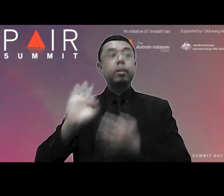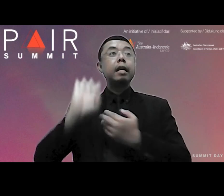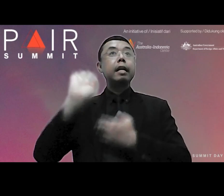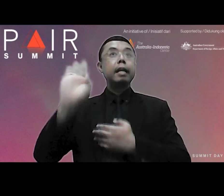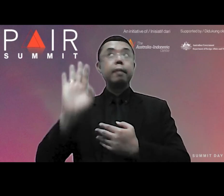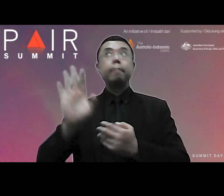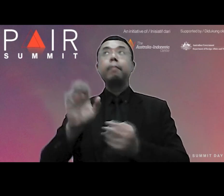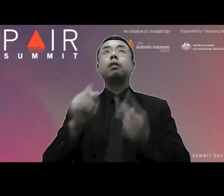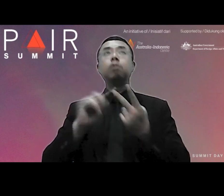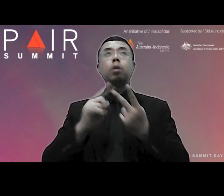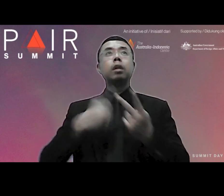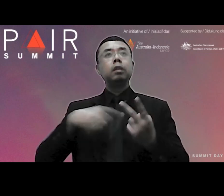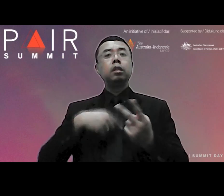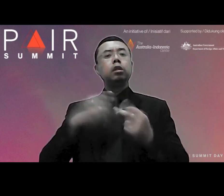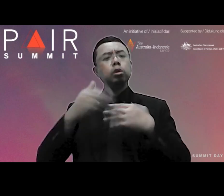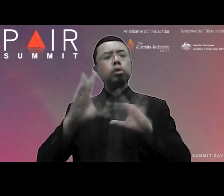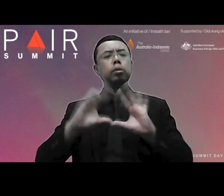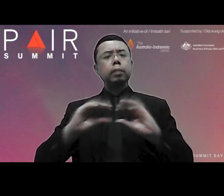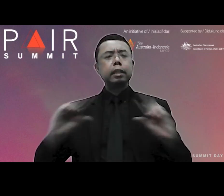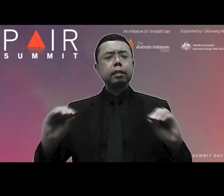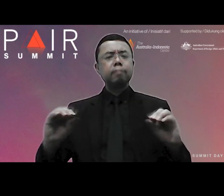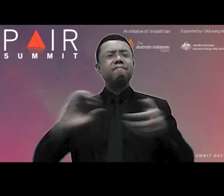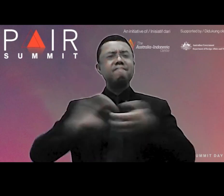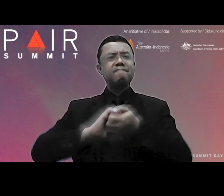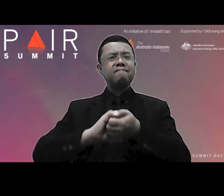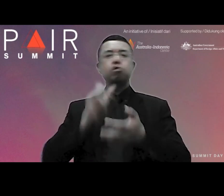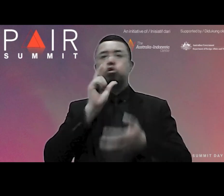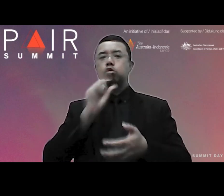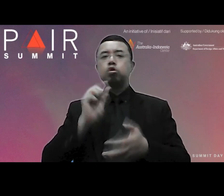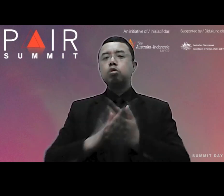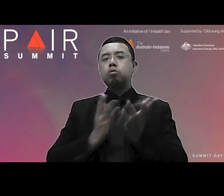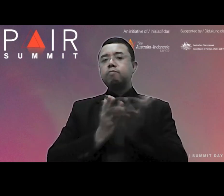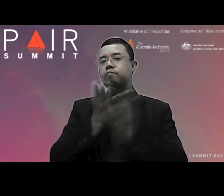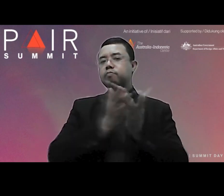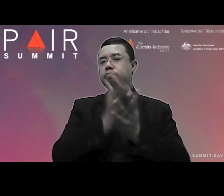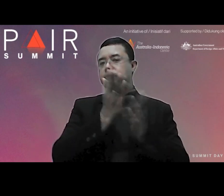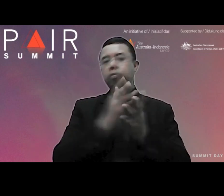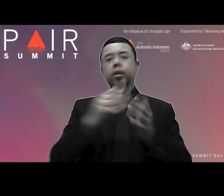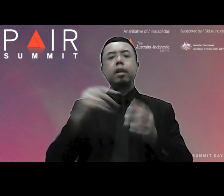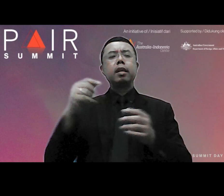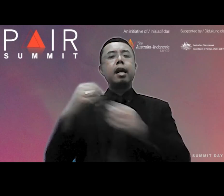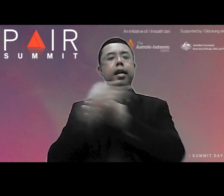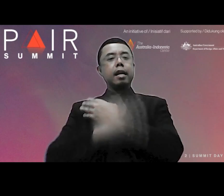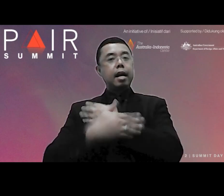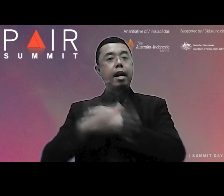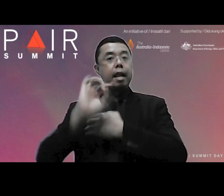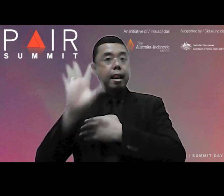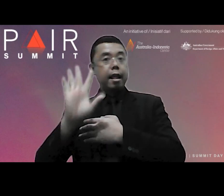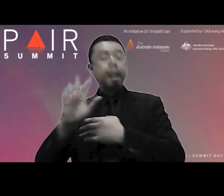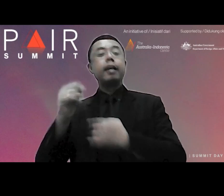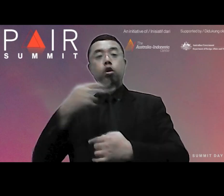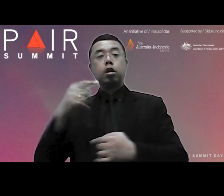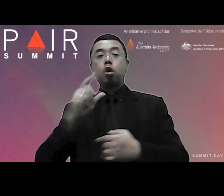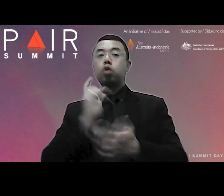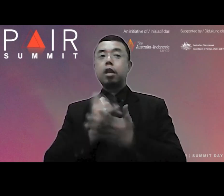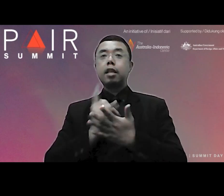course, closely through our multilateral health partners and Indonesia's multilateral health partners to maintain some of those other key services, health